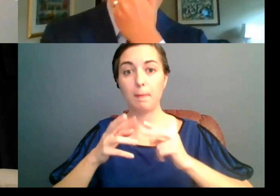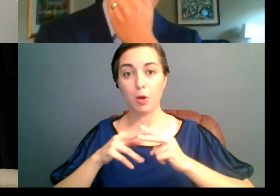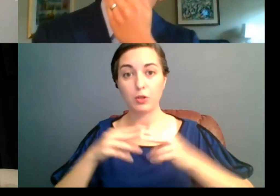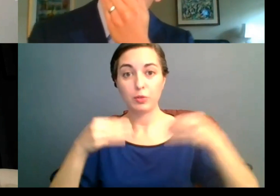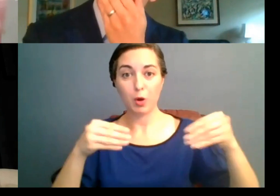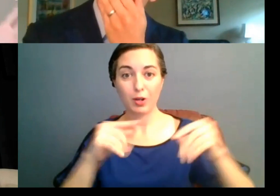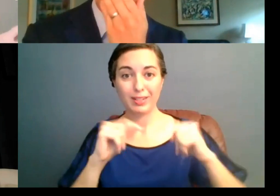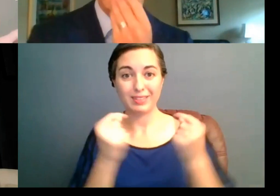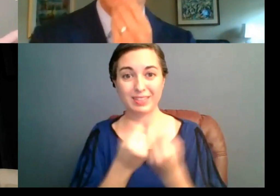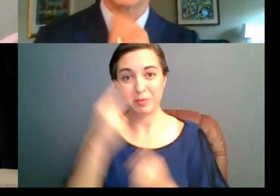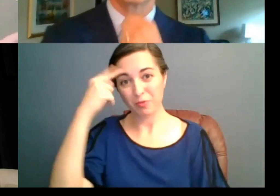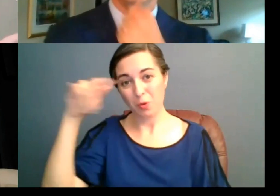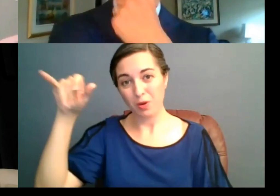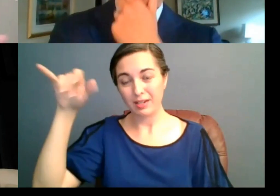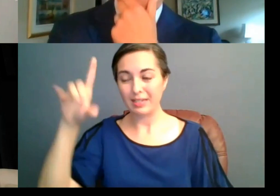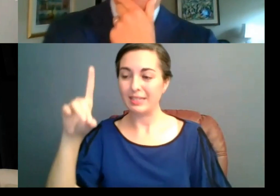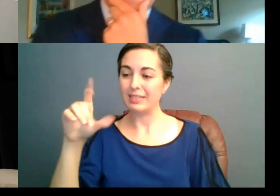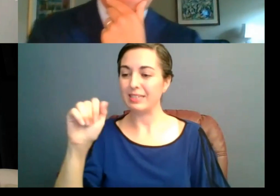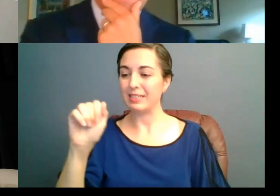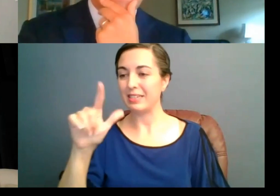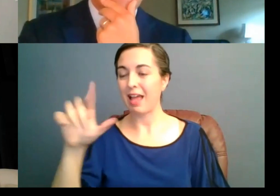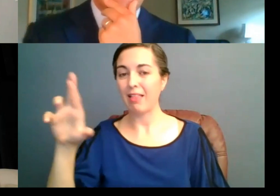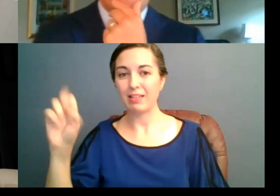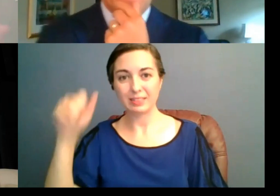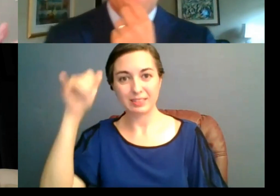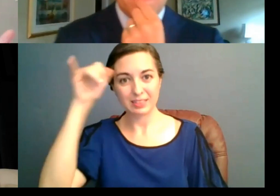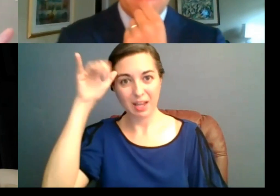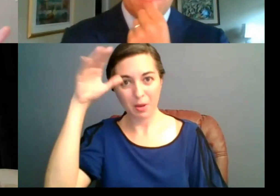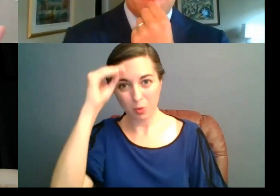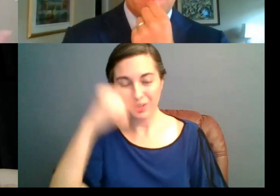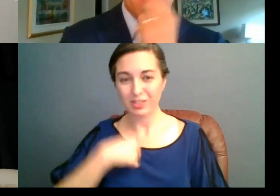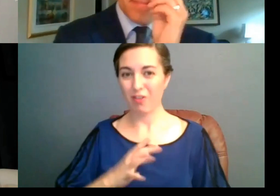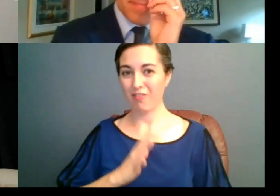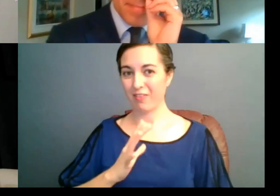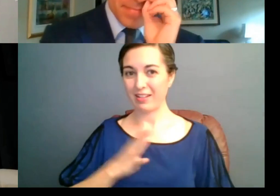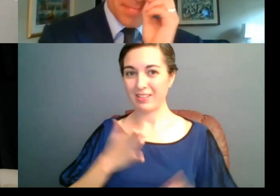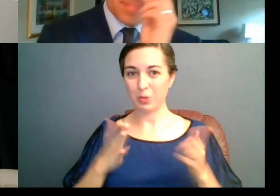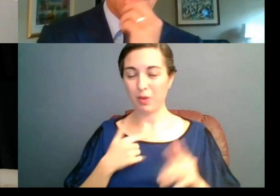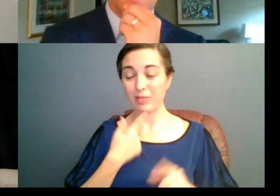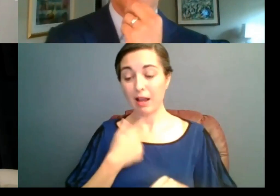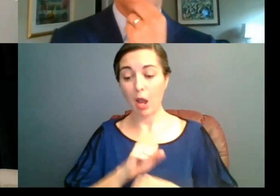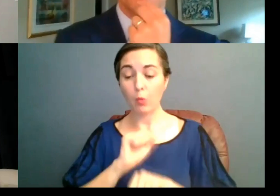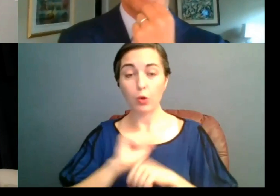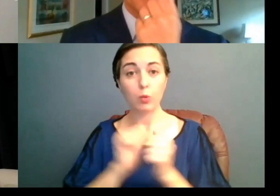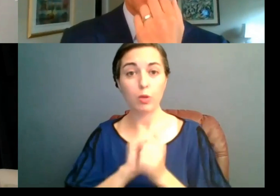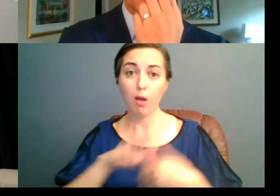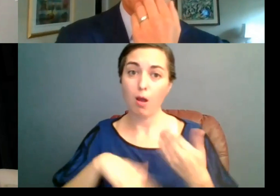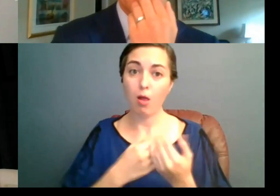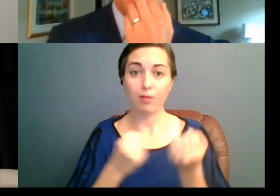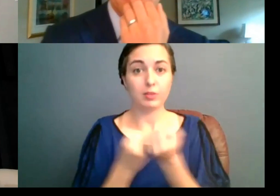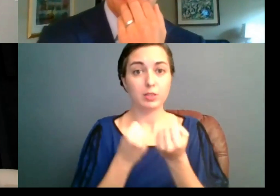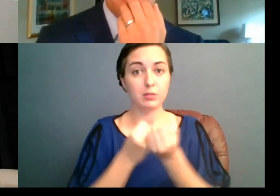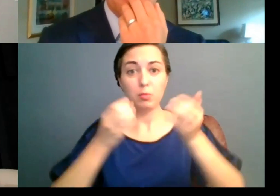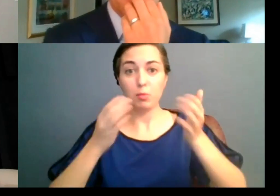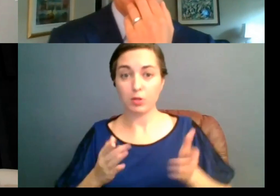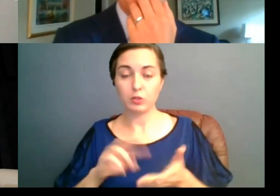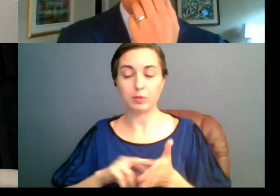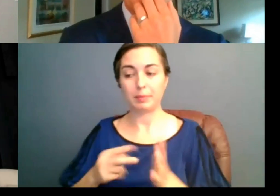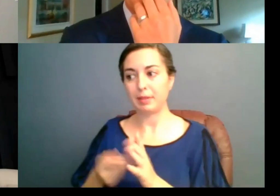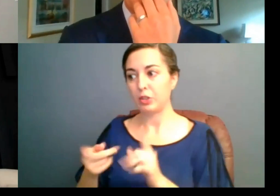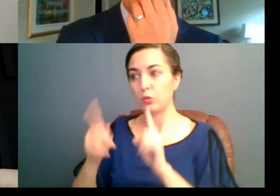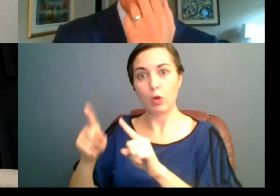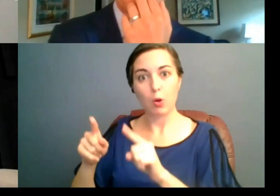that's really just a fancy way of saying I work with all of our sponsors who, you might go to a game and you might see